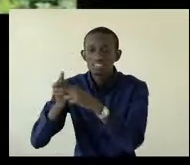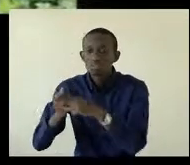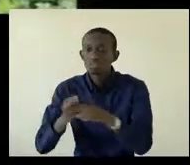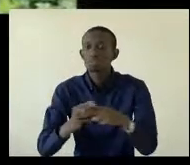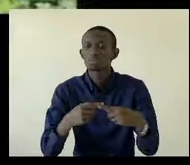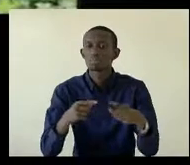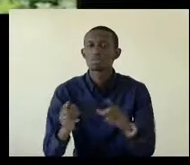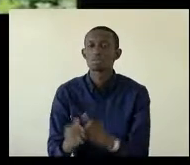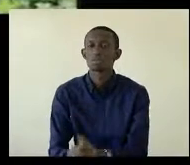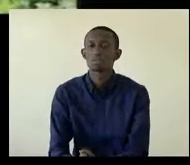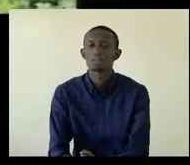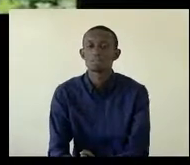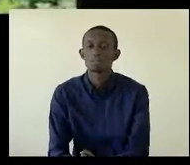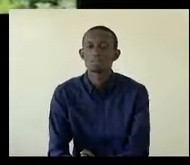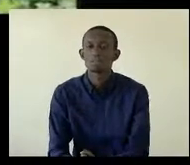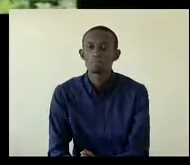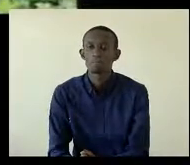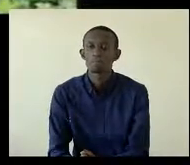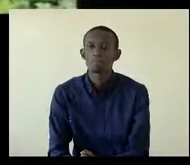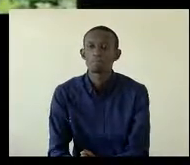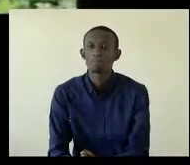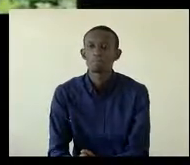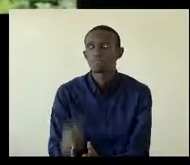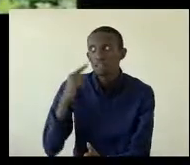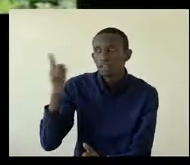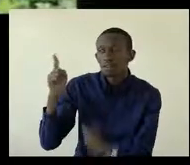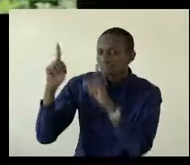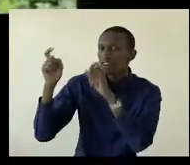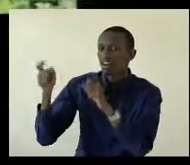and there is so much the picture is telling us.